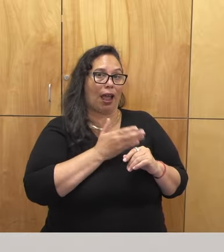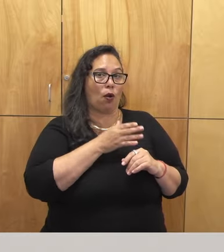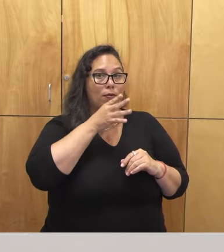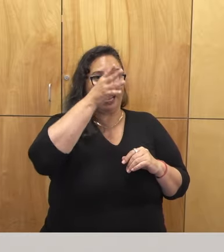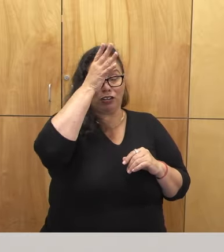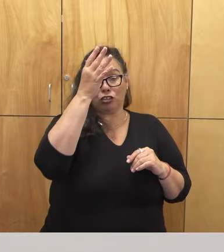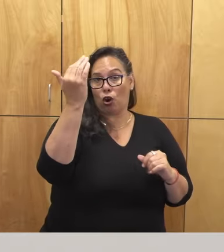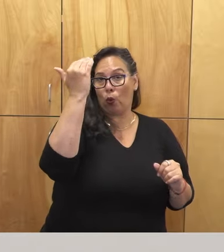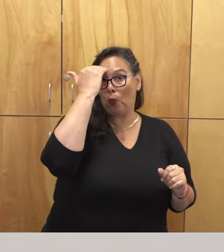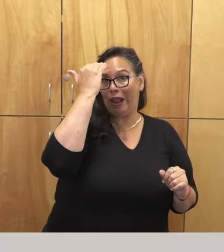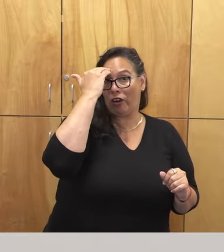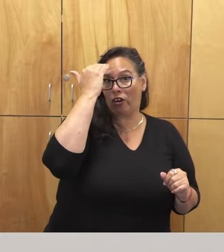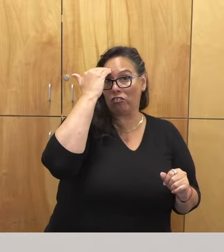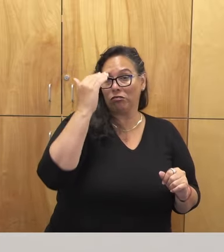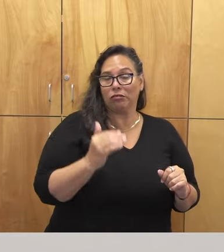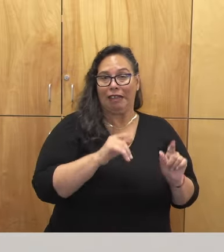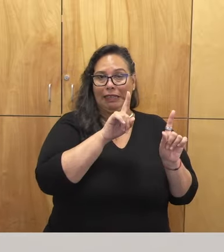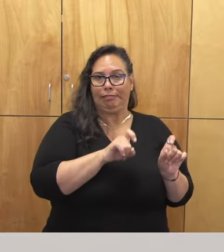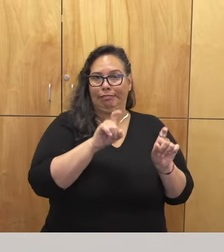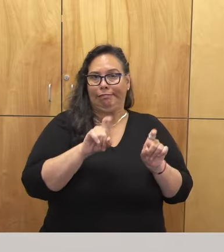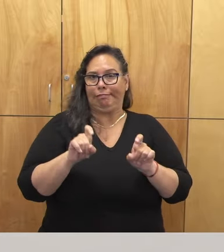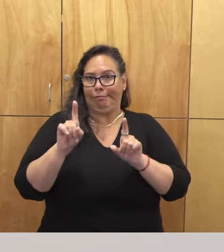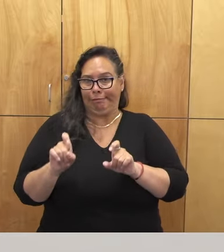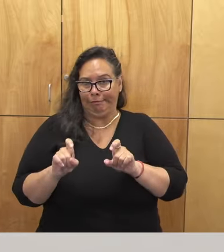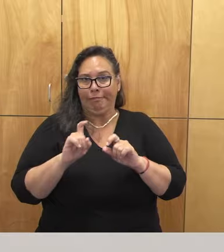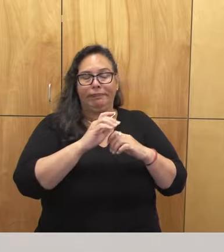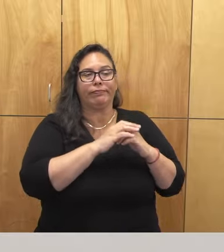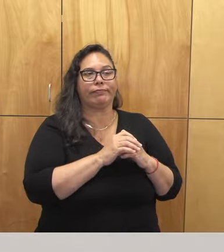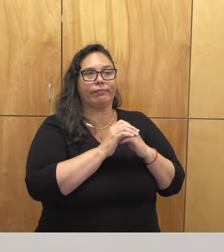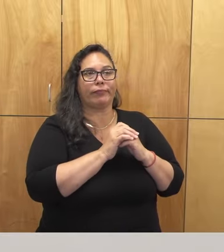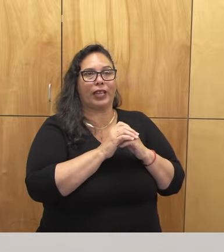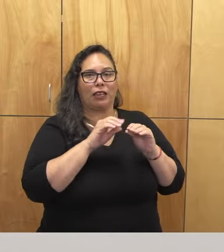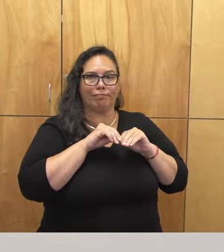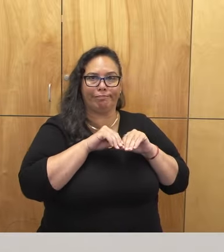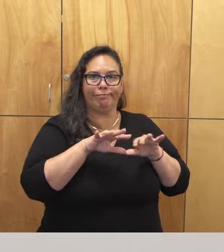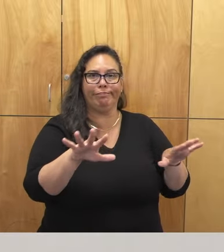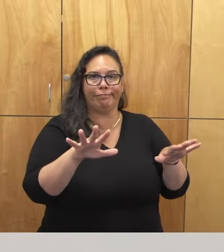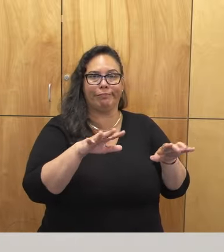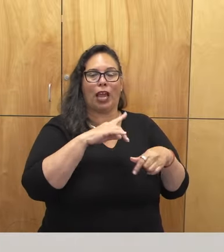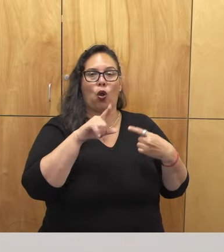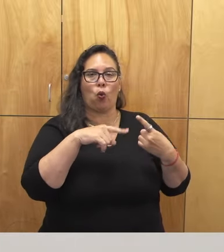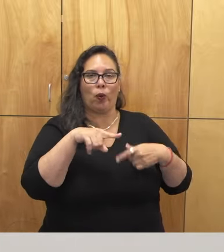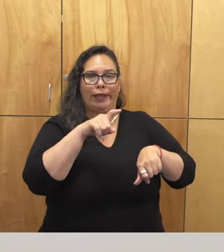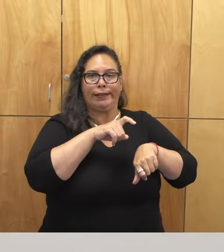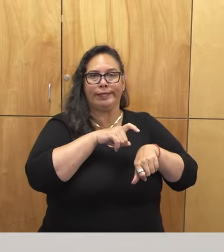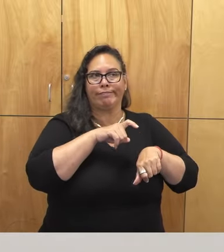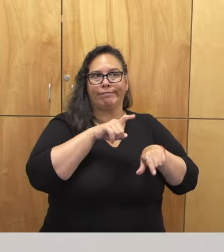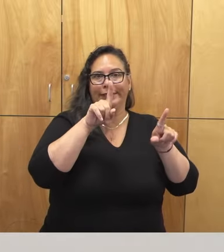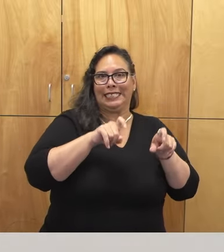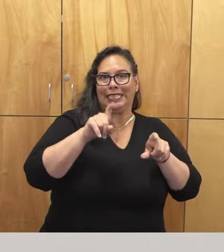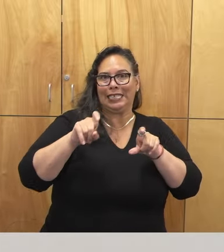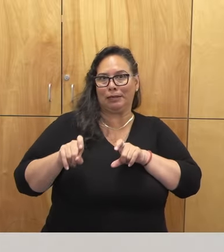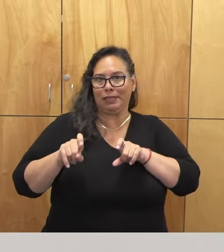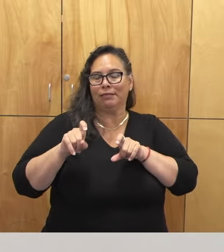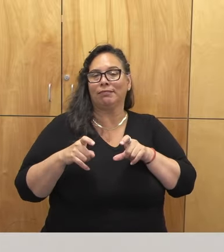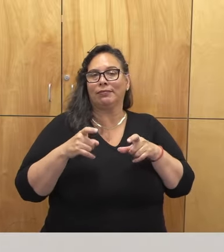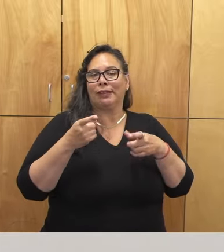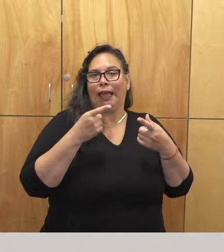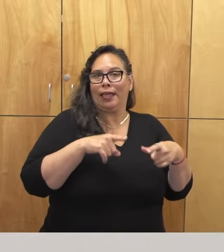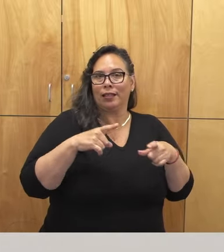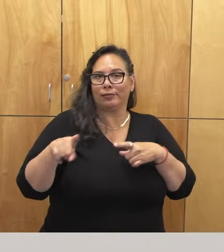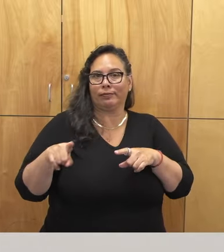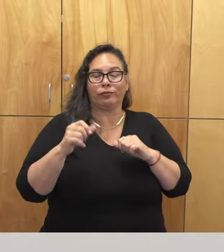are aware of the assessments that are being rolled out, when those assessment calendars. And for all